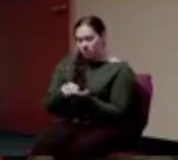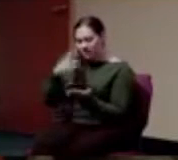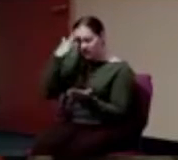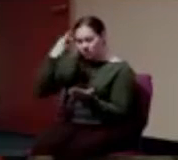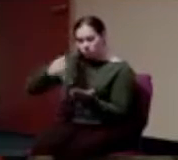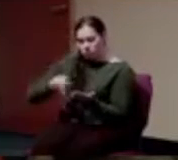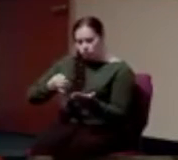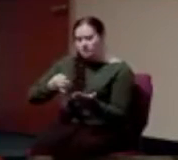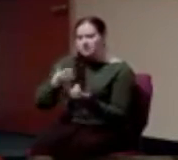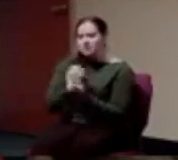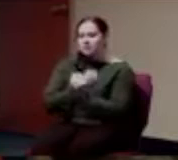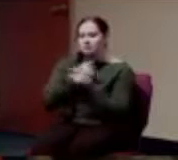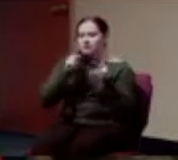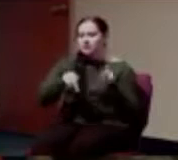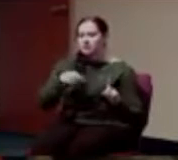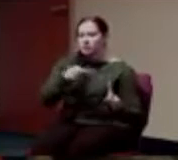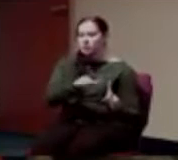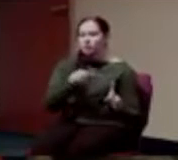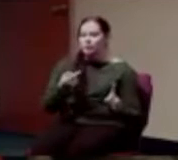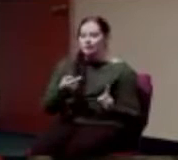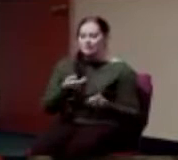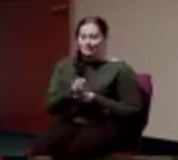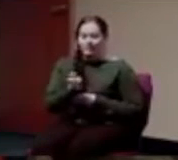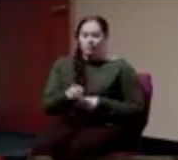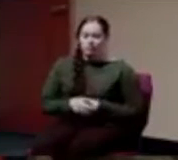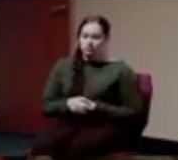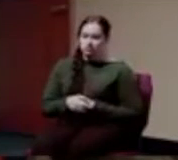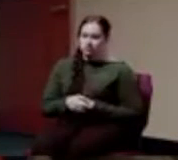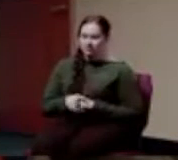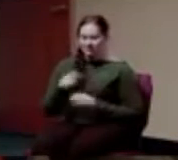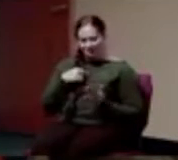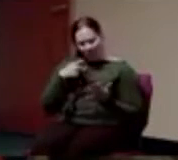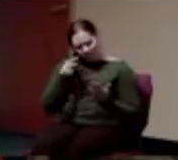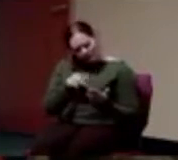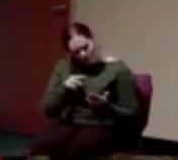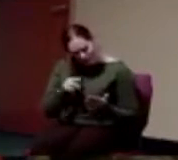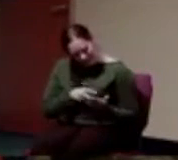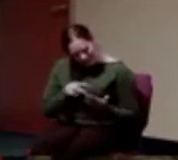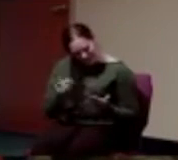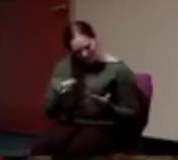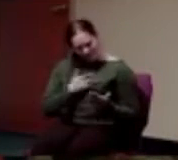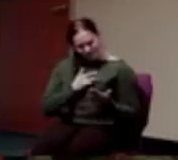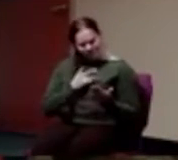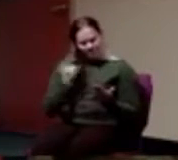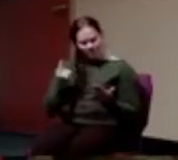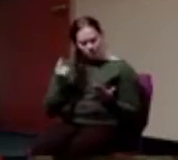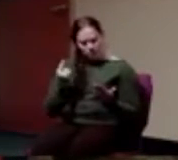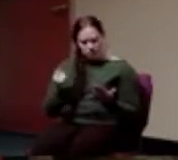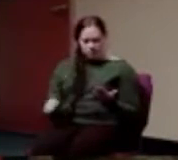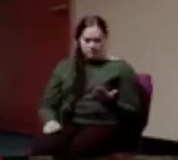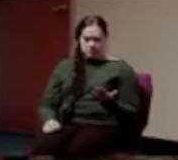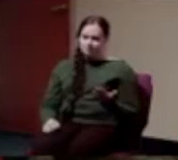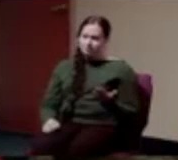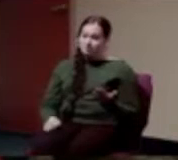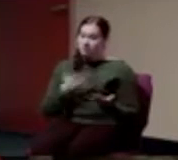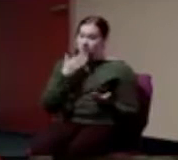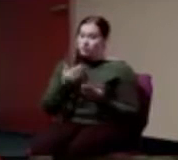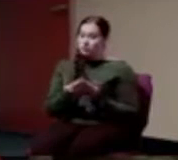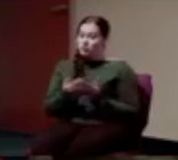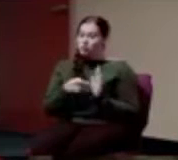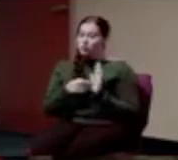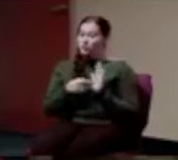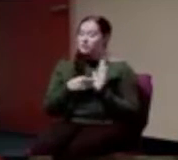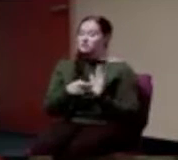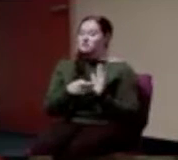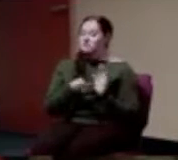does all the time. And no matter how many times I read this passage, it always just seems to stick out to me. It's a good representation of a